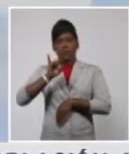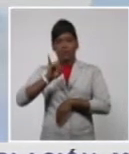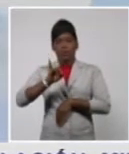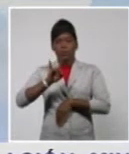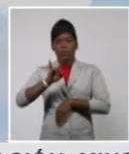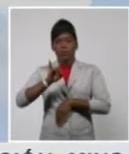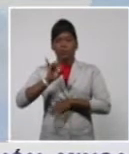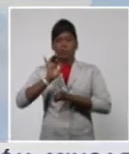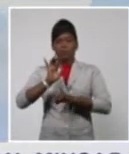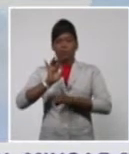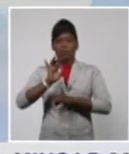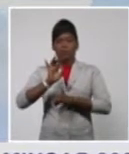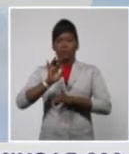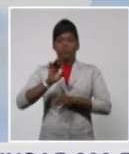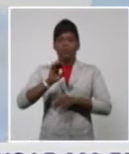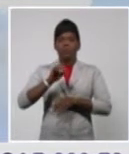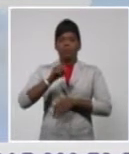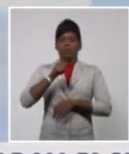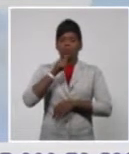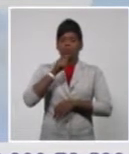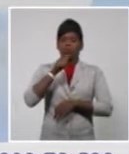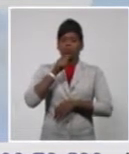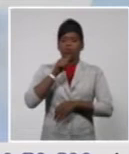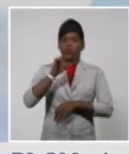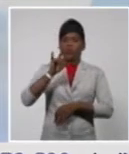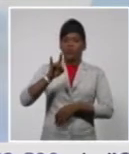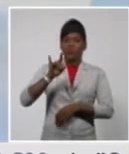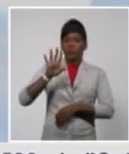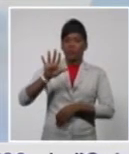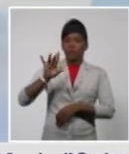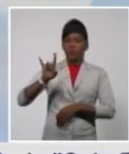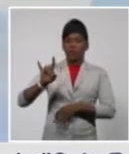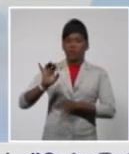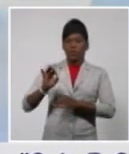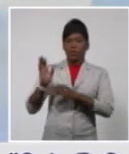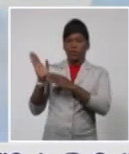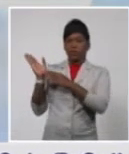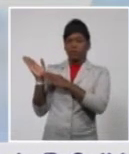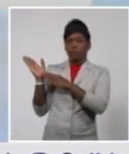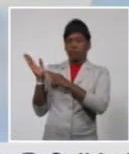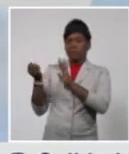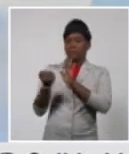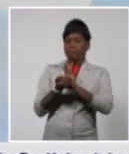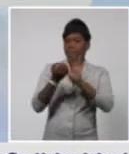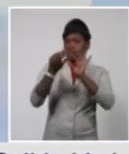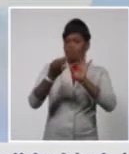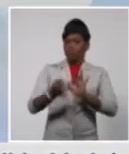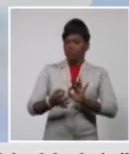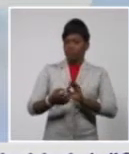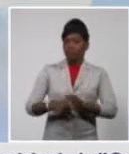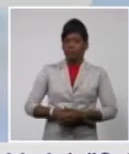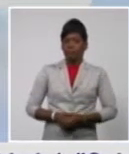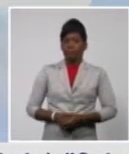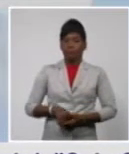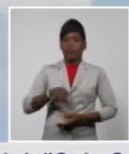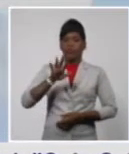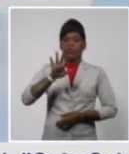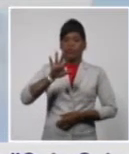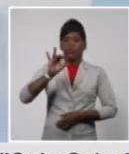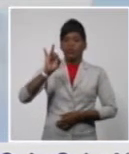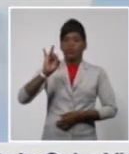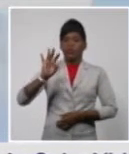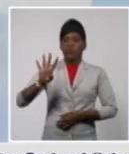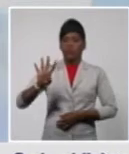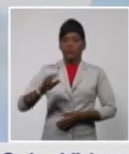959 are suspected cases, and 574 are confirmed active cases.